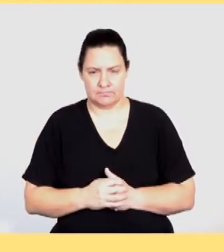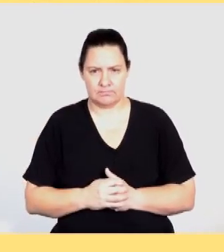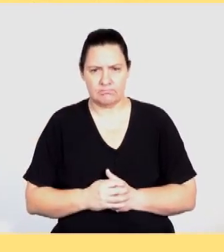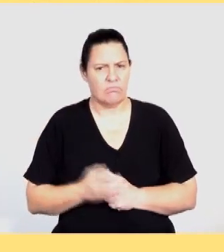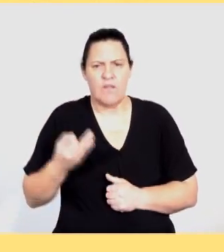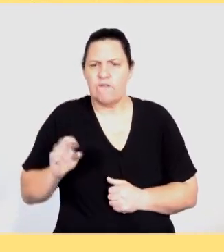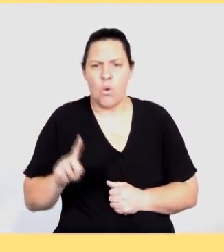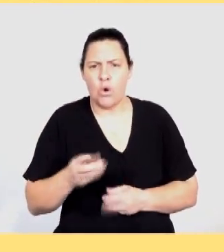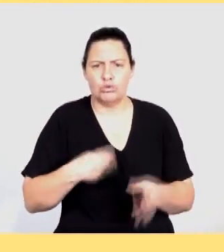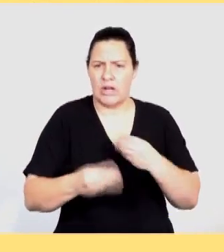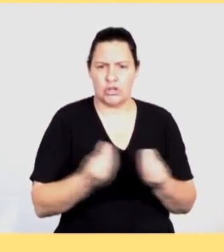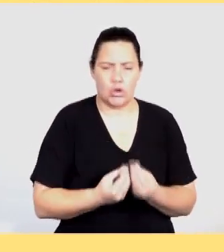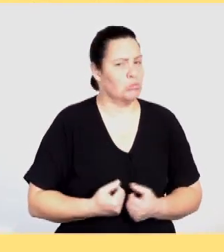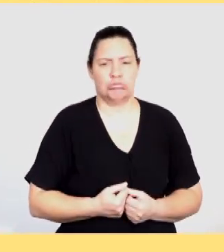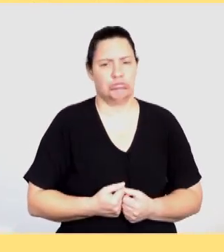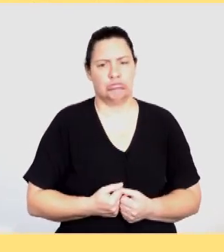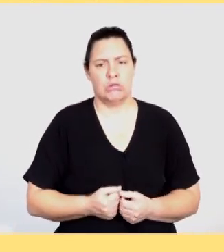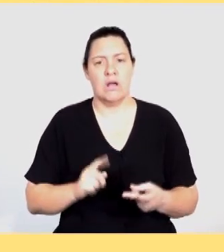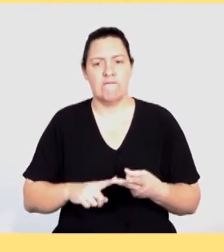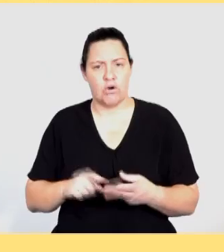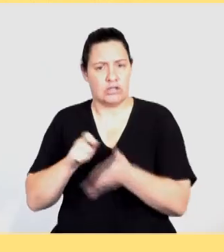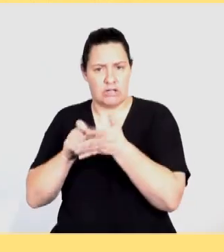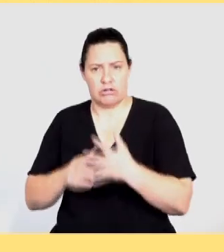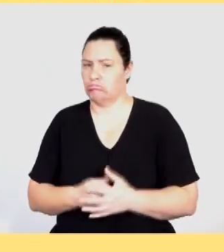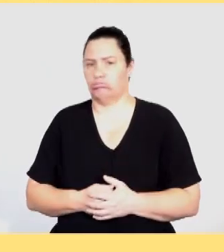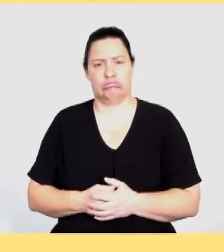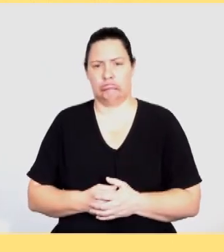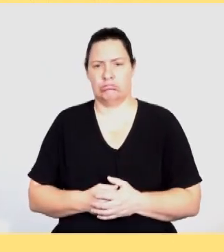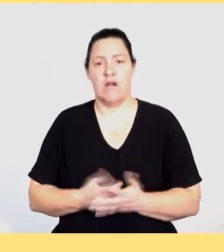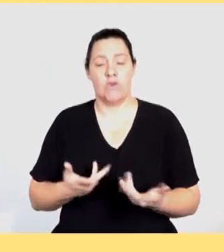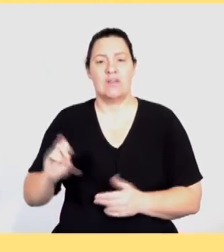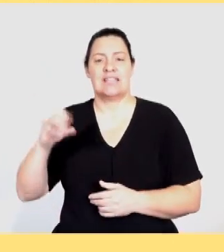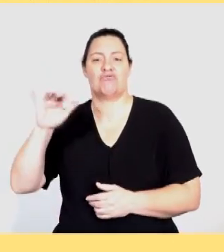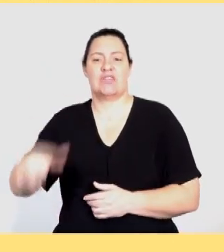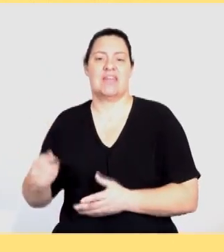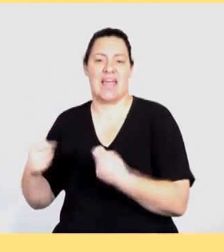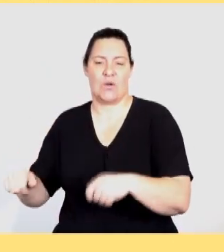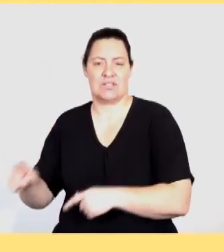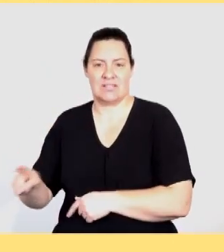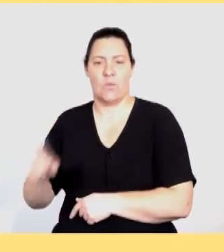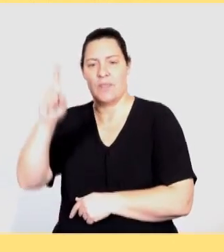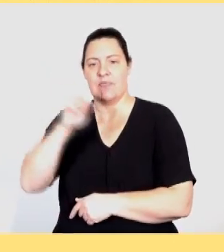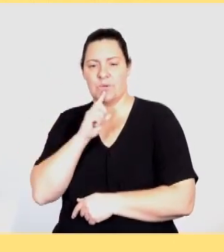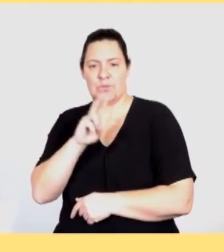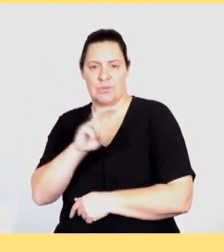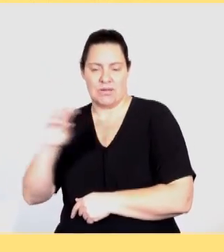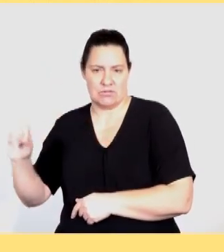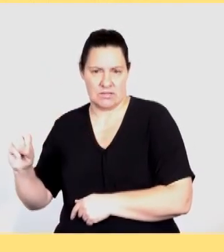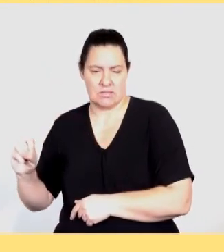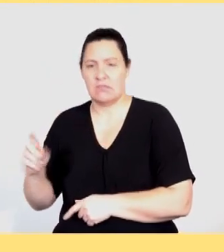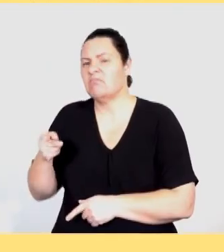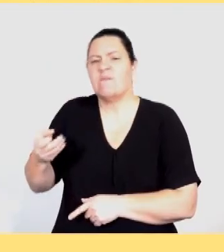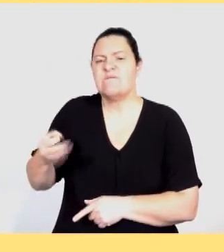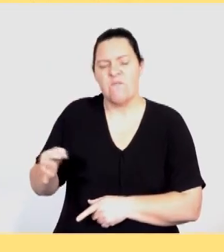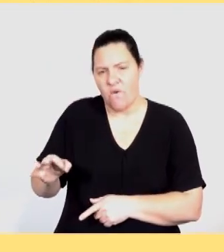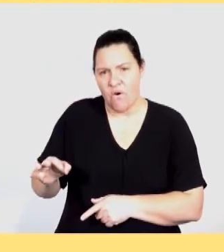1,200. Was it for trading stock? No. Is it for stationery? No. So it comes to my sundry accounts,